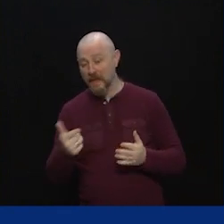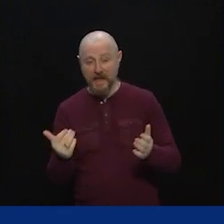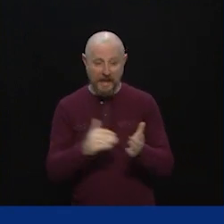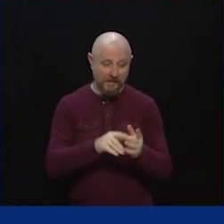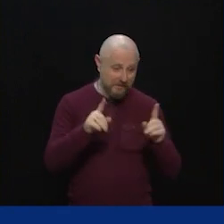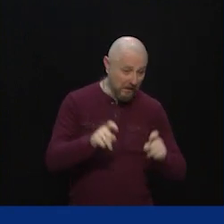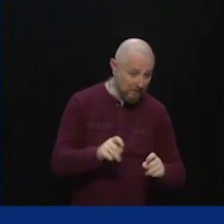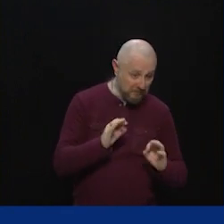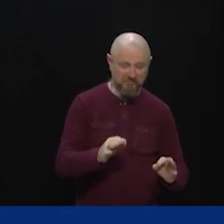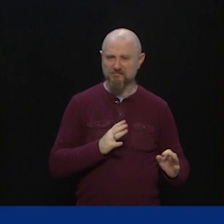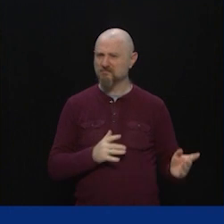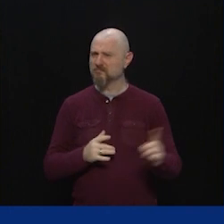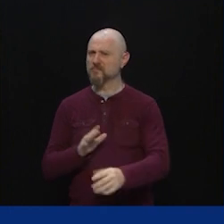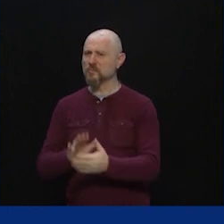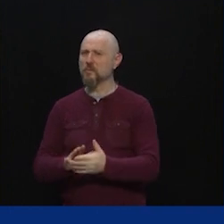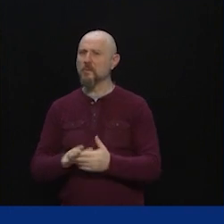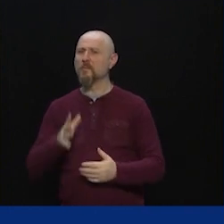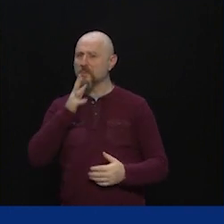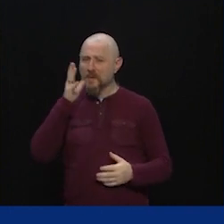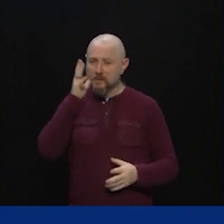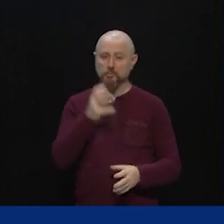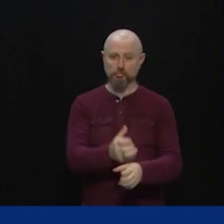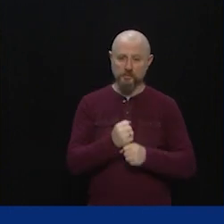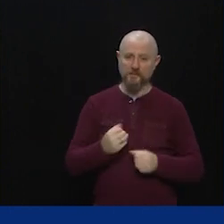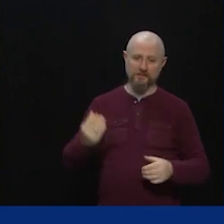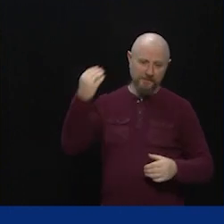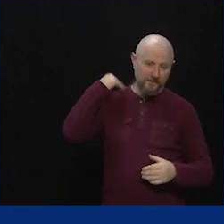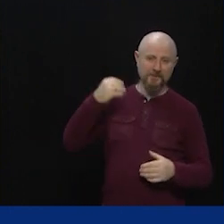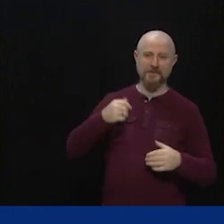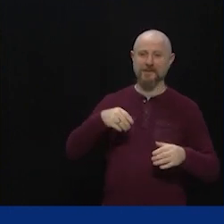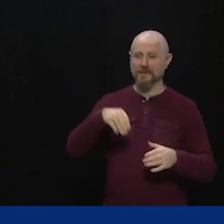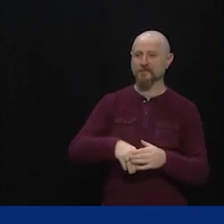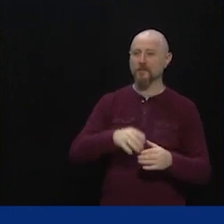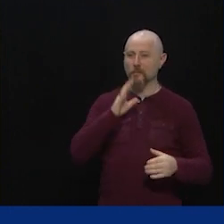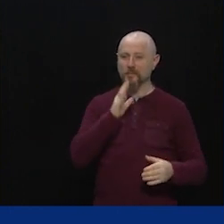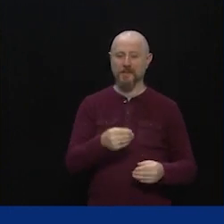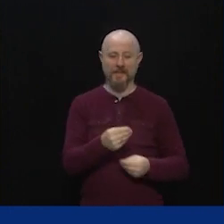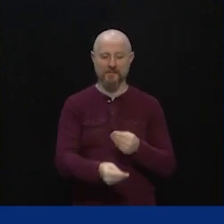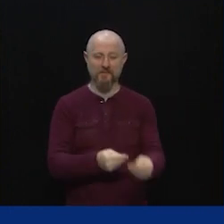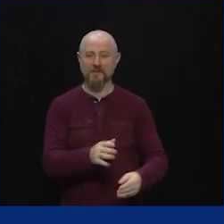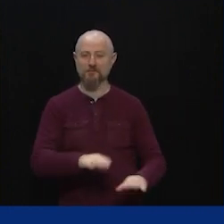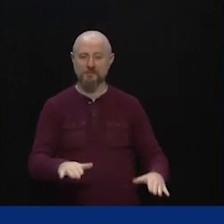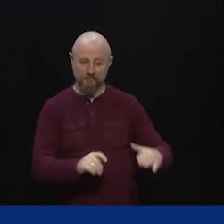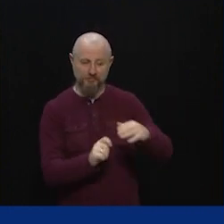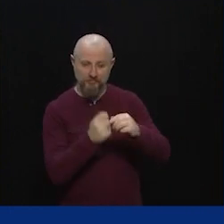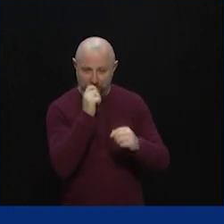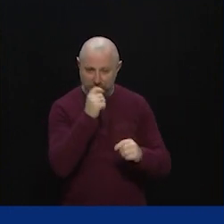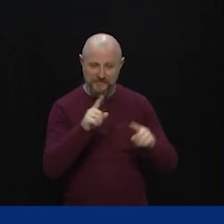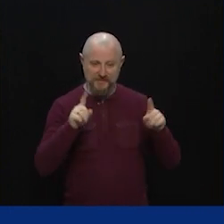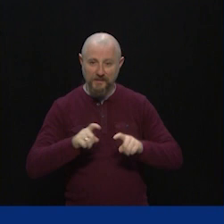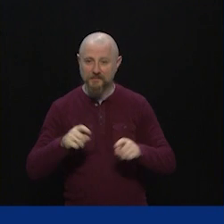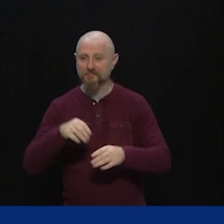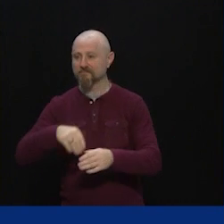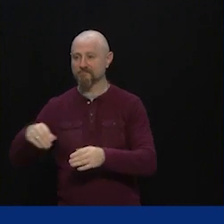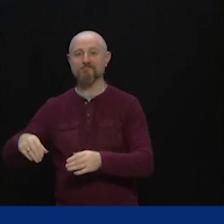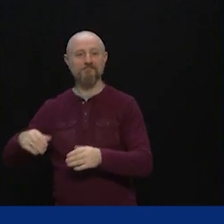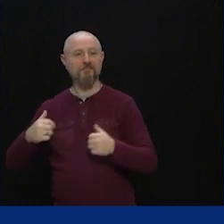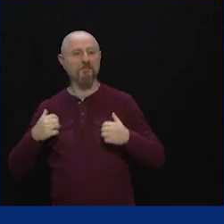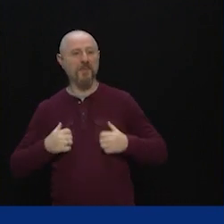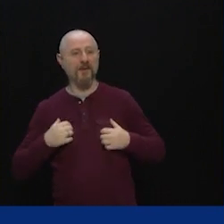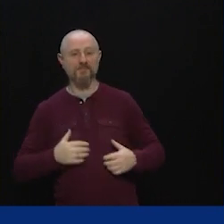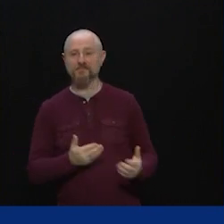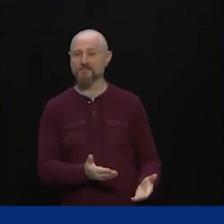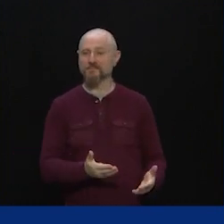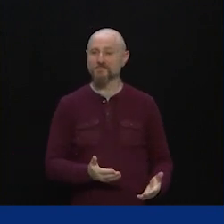rare test kits that you always see the lines for? We're going to put them in your hands. We're going to put them in the kids' backpacks. We literally had a plane from flying